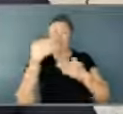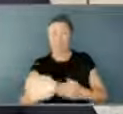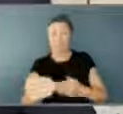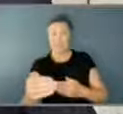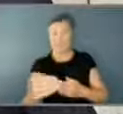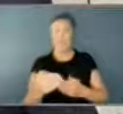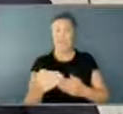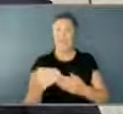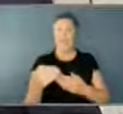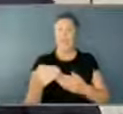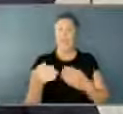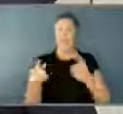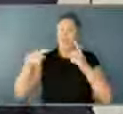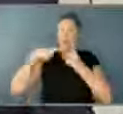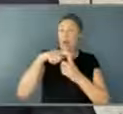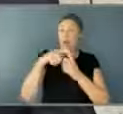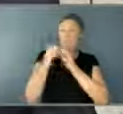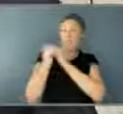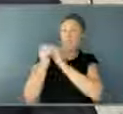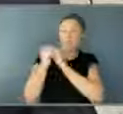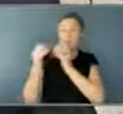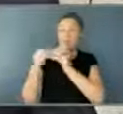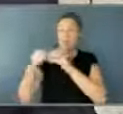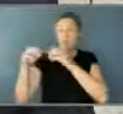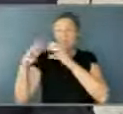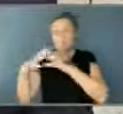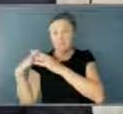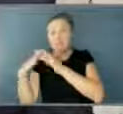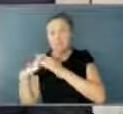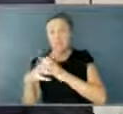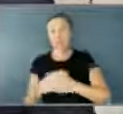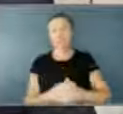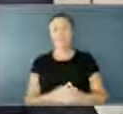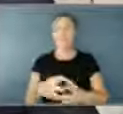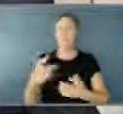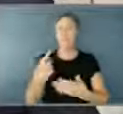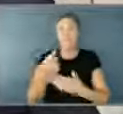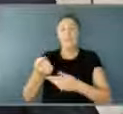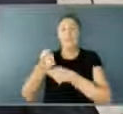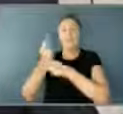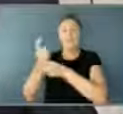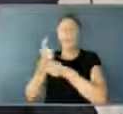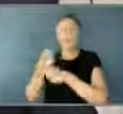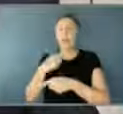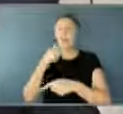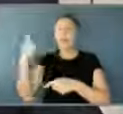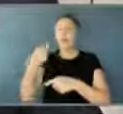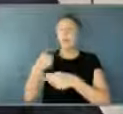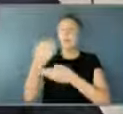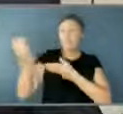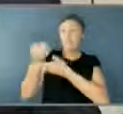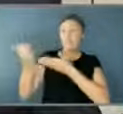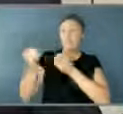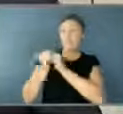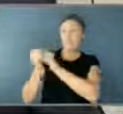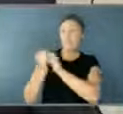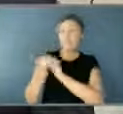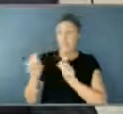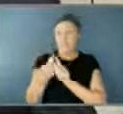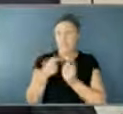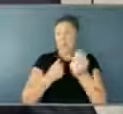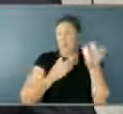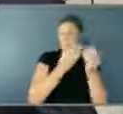Australia. And I was able to talk about the way we're pursuing those same partnerships with the United Kingdom and with Germany, most